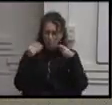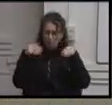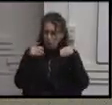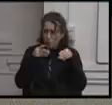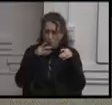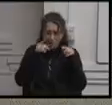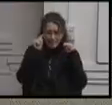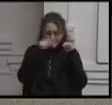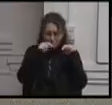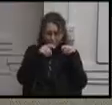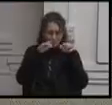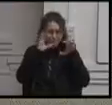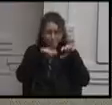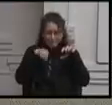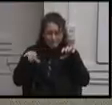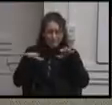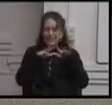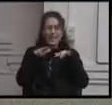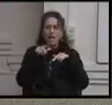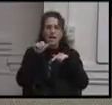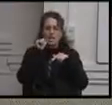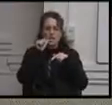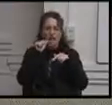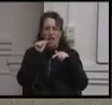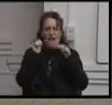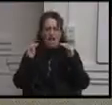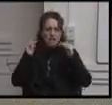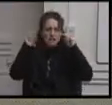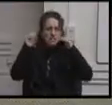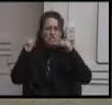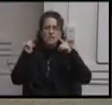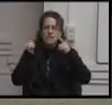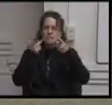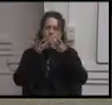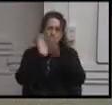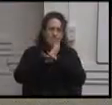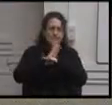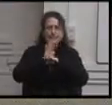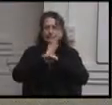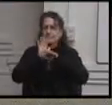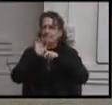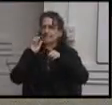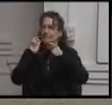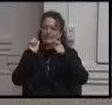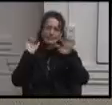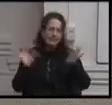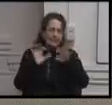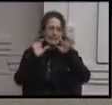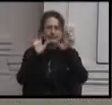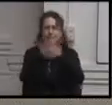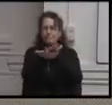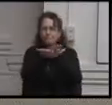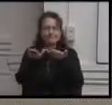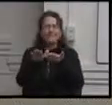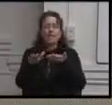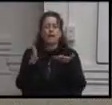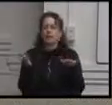can survive and build for the future. And